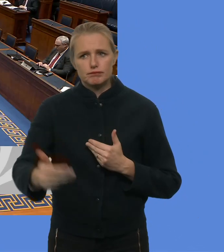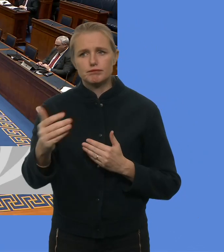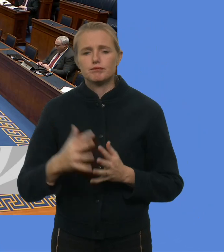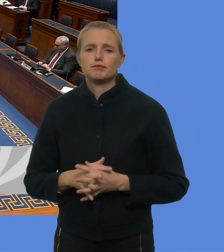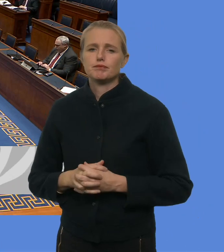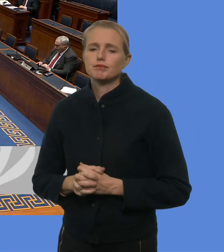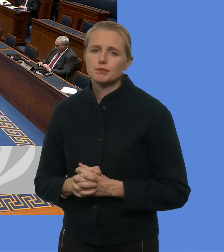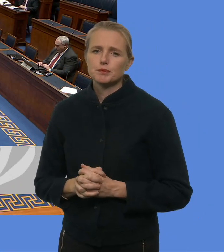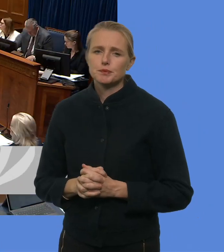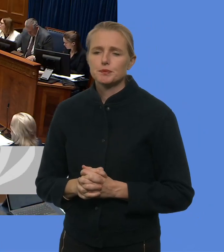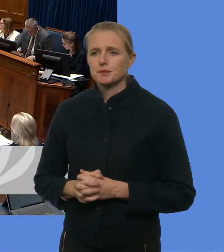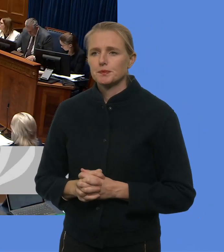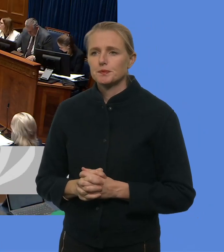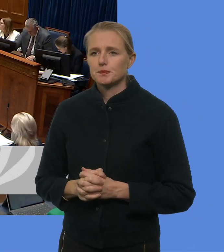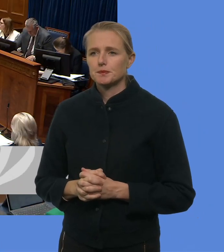Brogan.